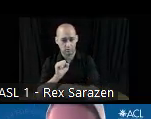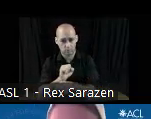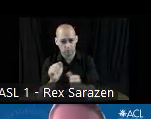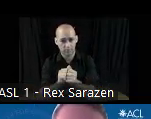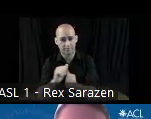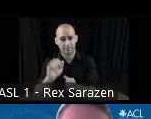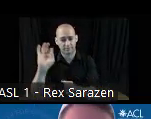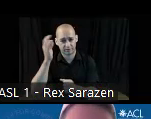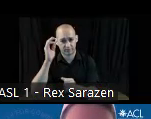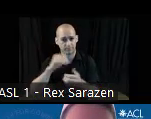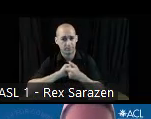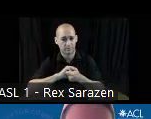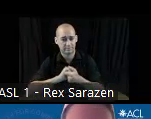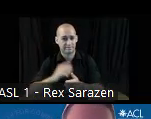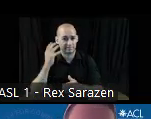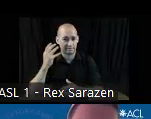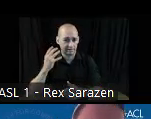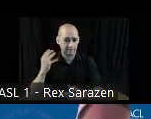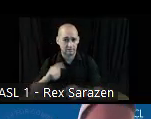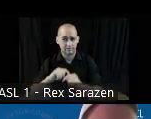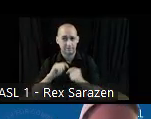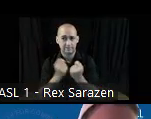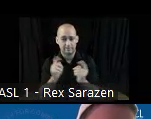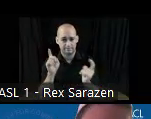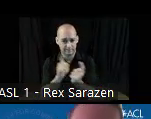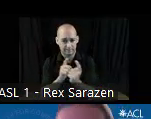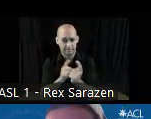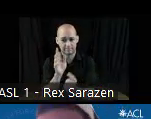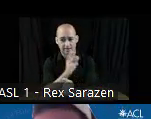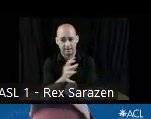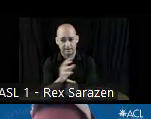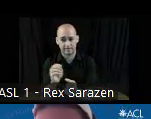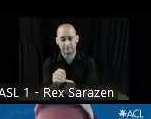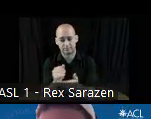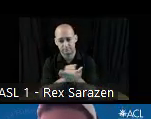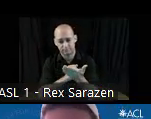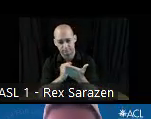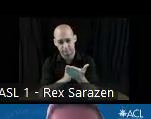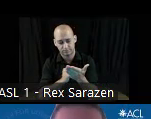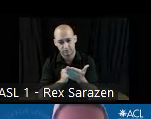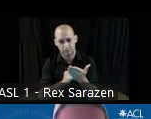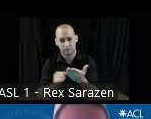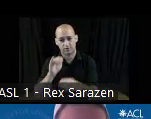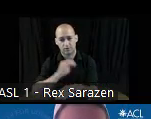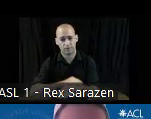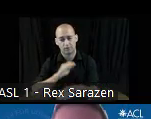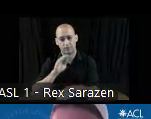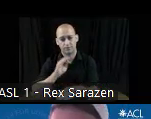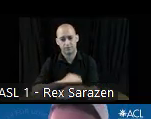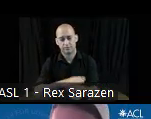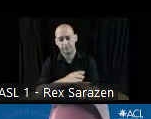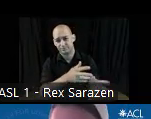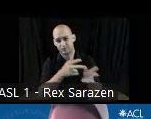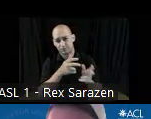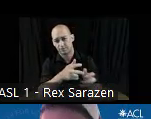in our Tiger Team meetings, and drawing upon the